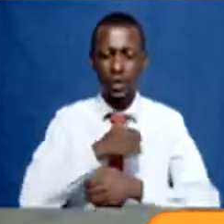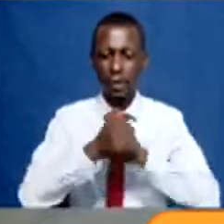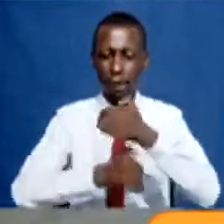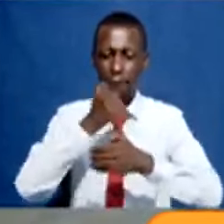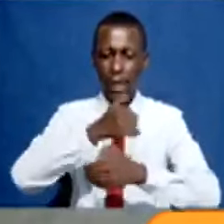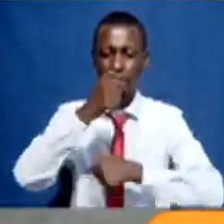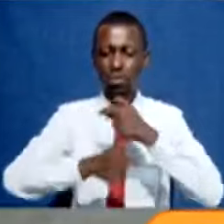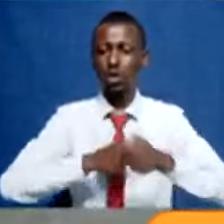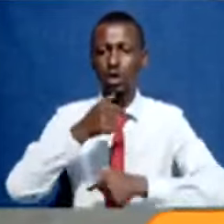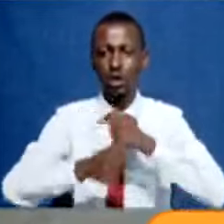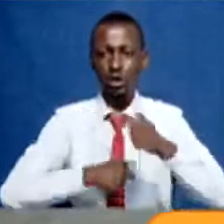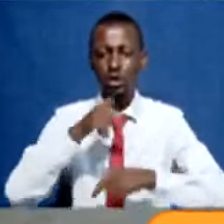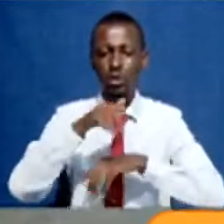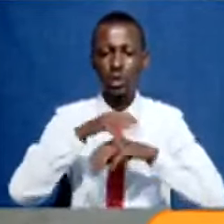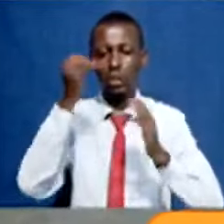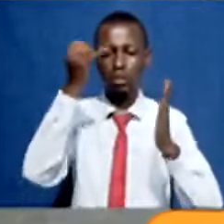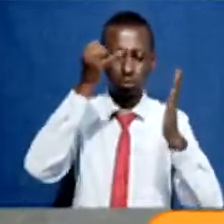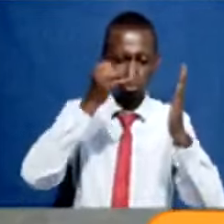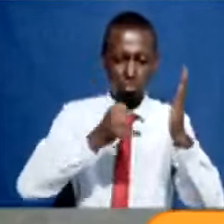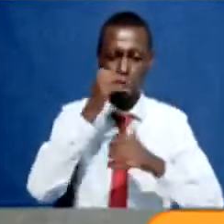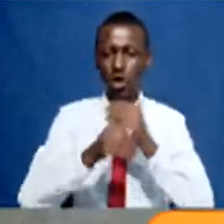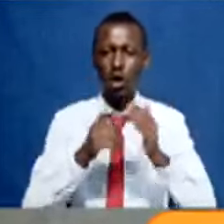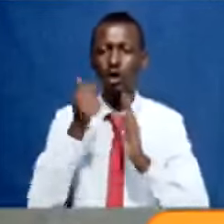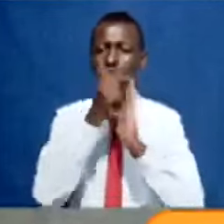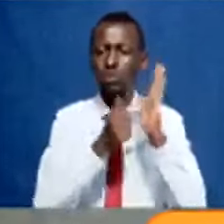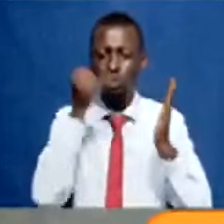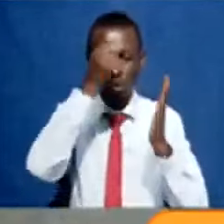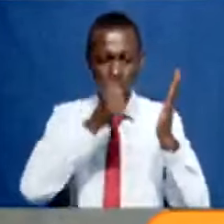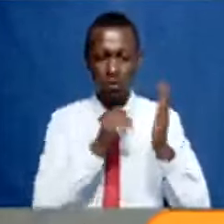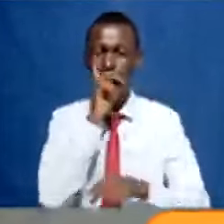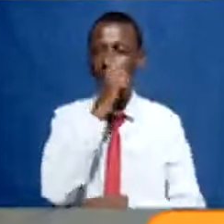got like final drawings and all the approvals, we did the drawings and then now we could get the full scope.